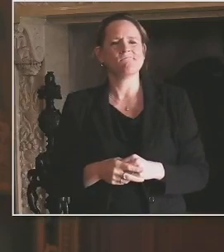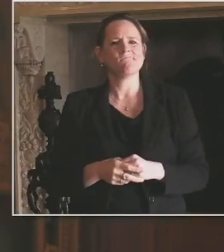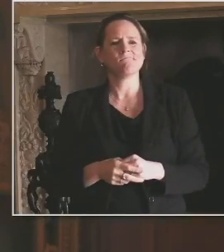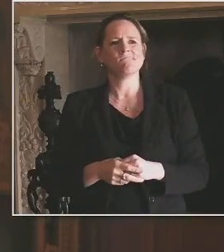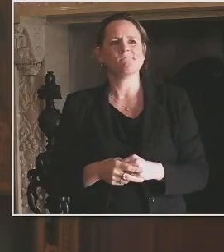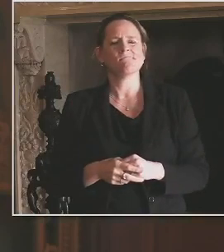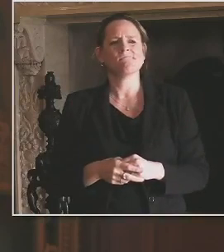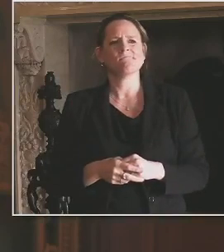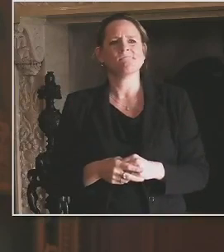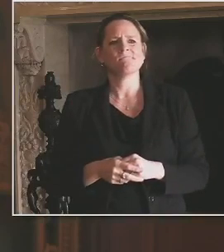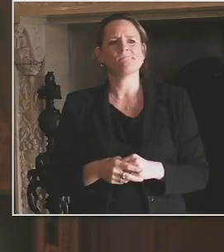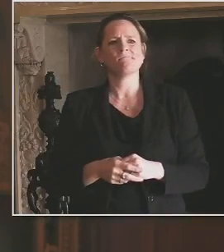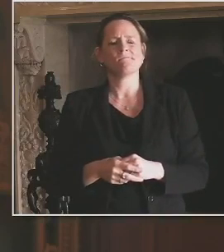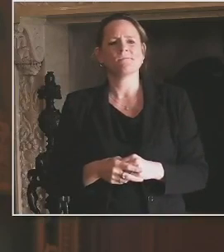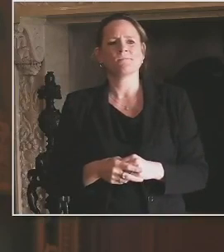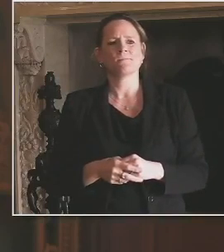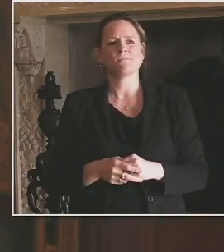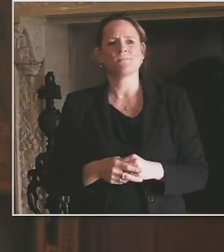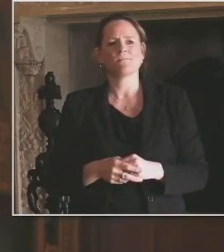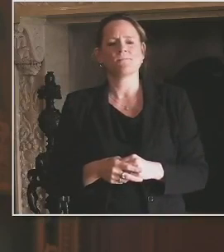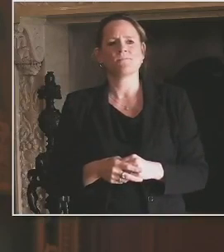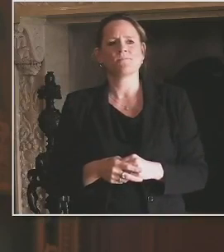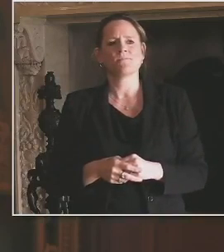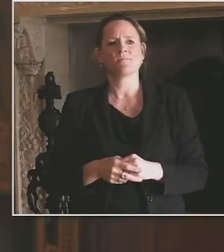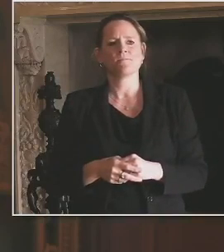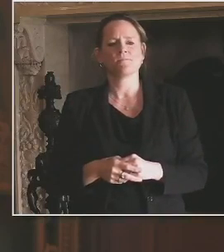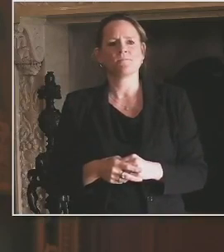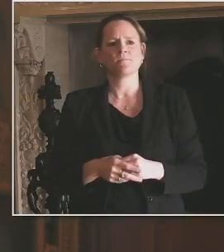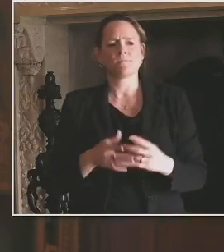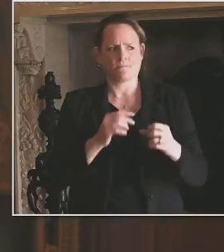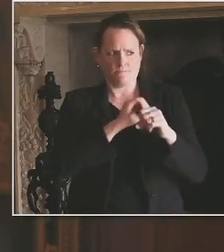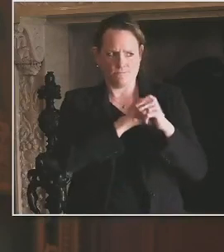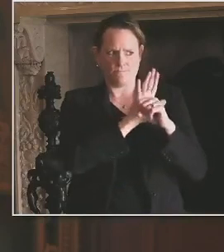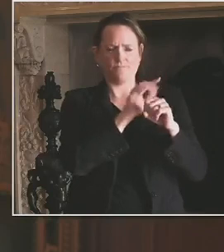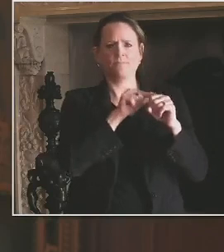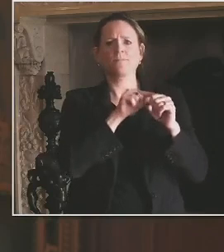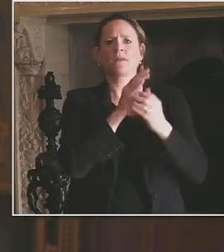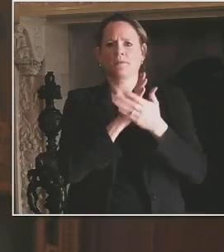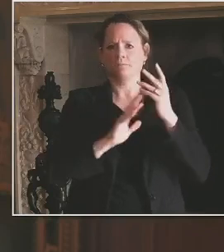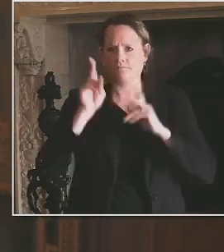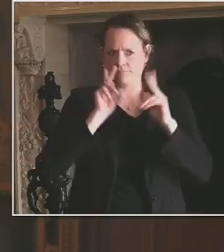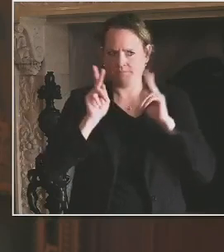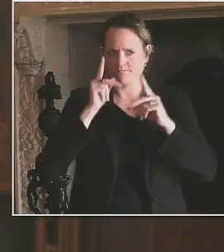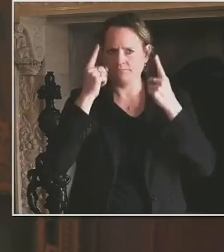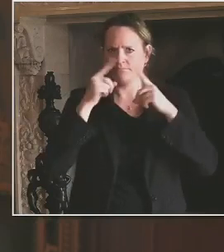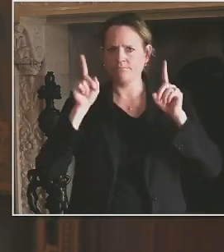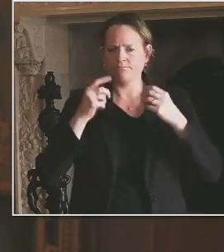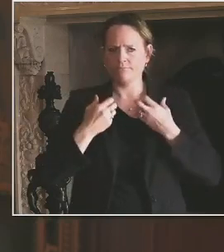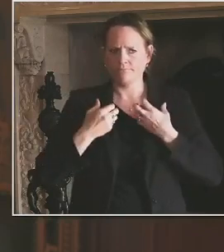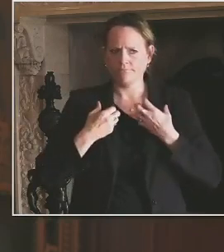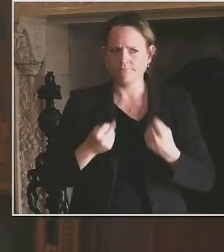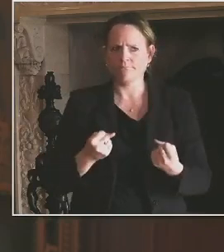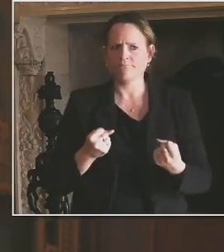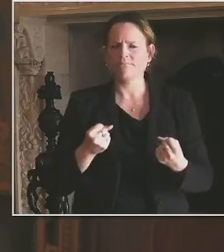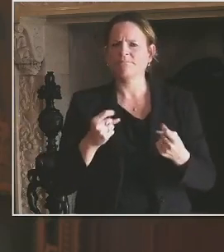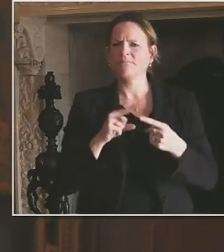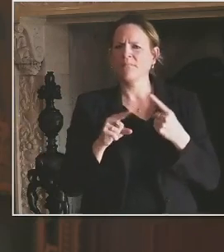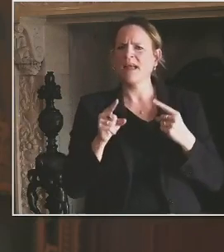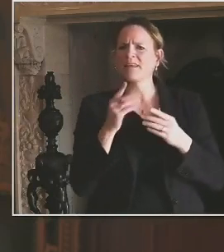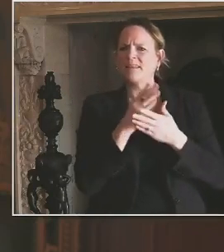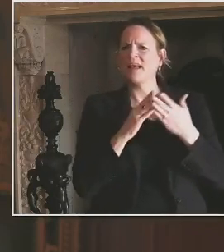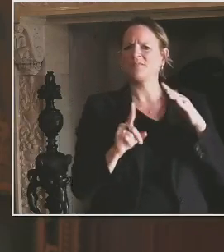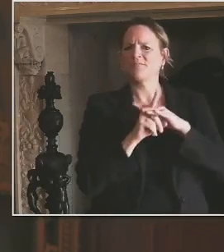where people can get unusual rashes or blood clots and blood clotting disorders. So this has